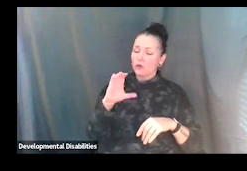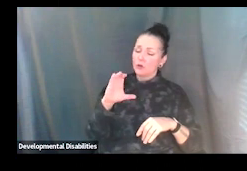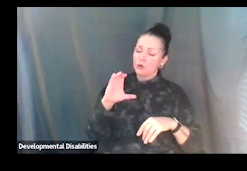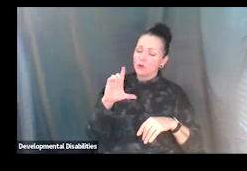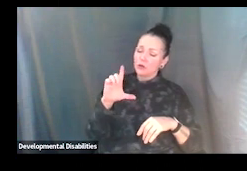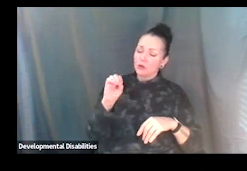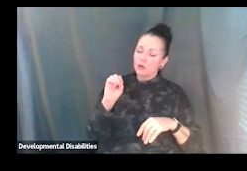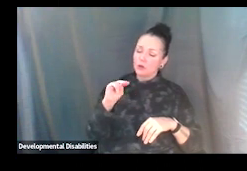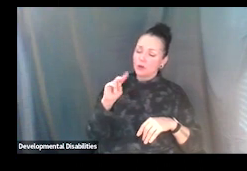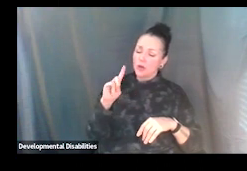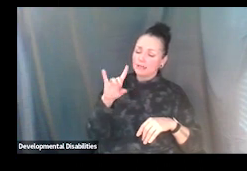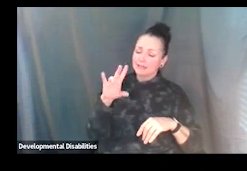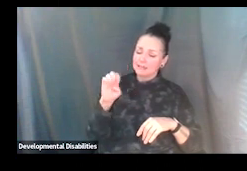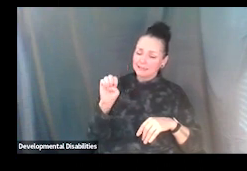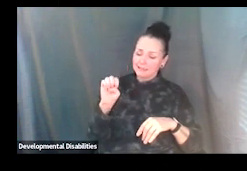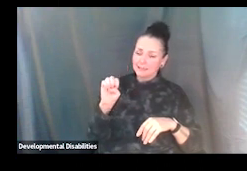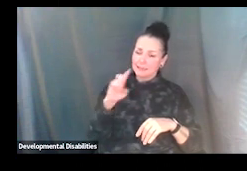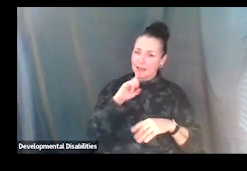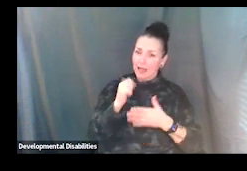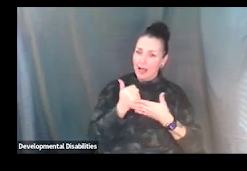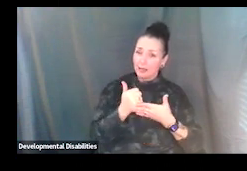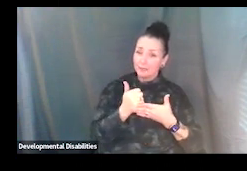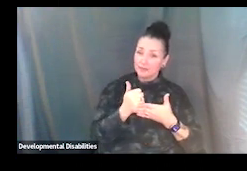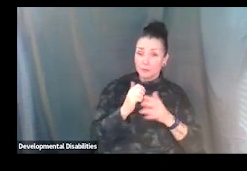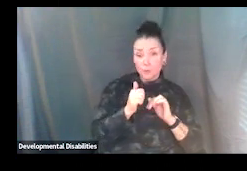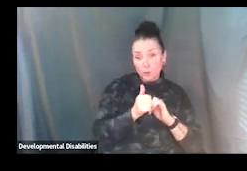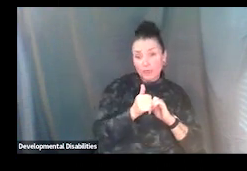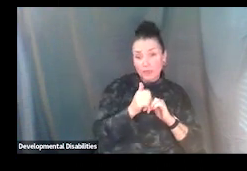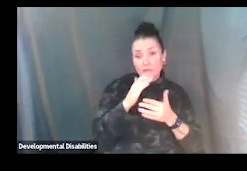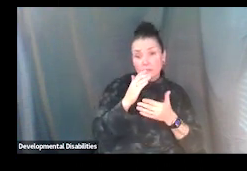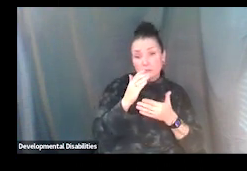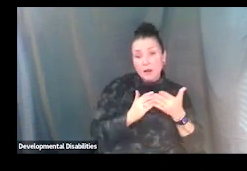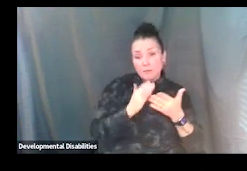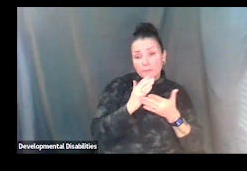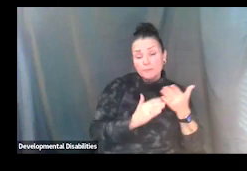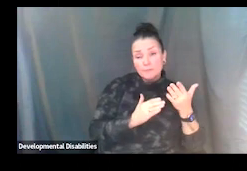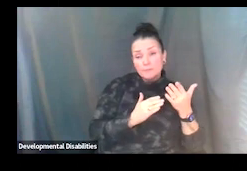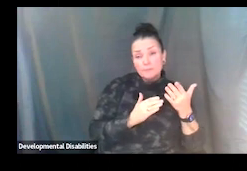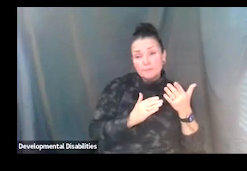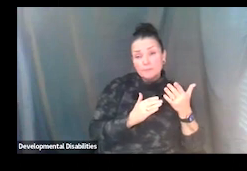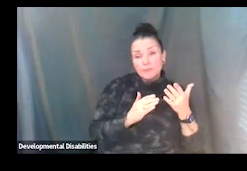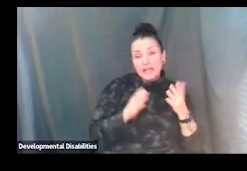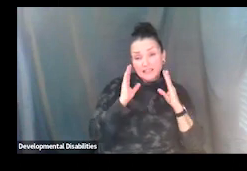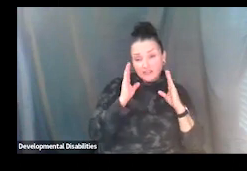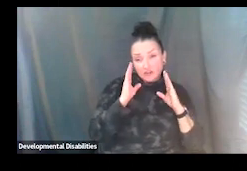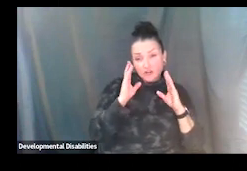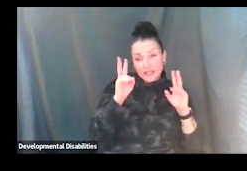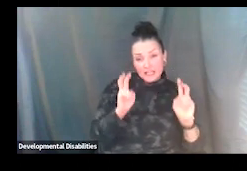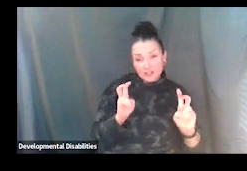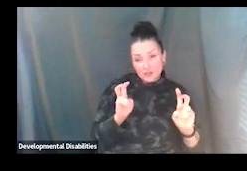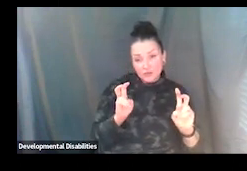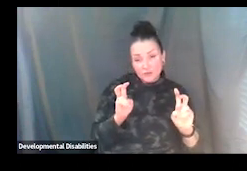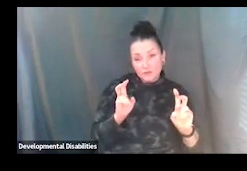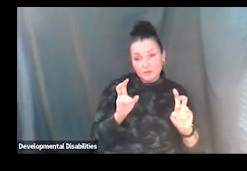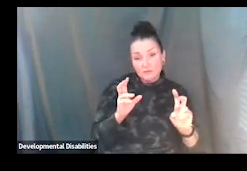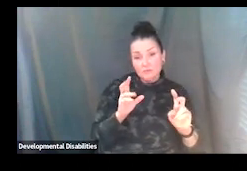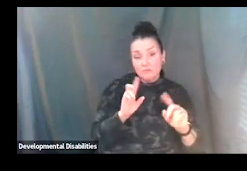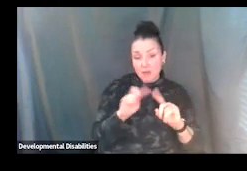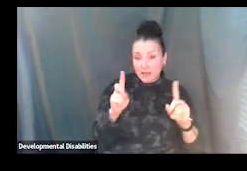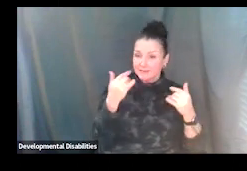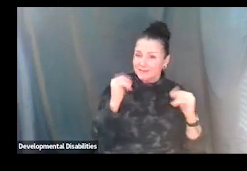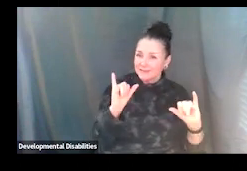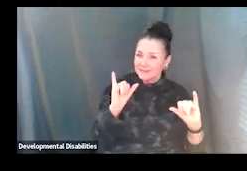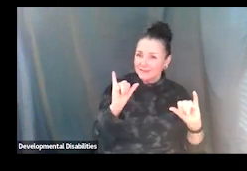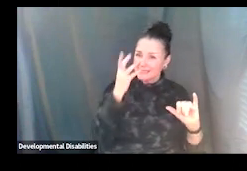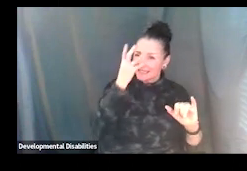then if they get a good night's sleep, often that improves behavior through the day. And then it also sets them up so that if we